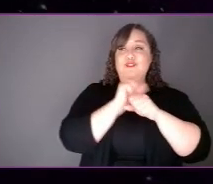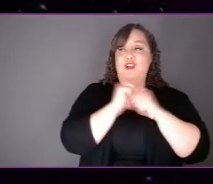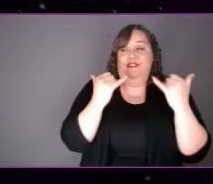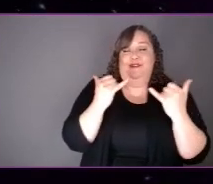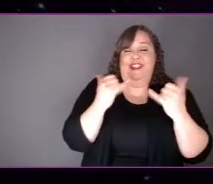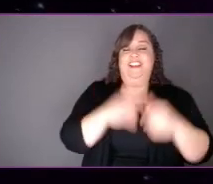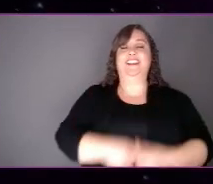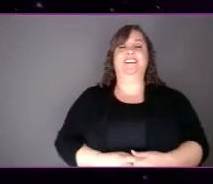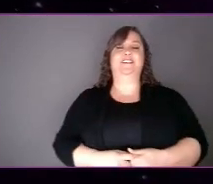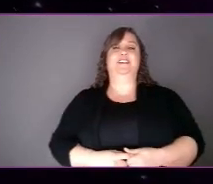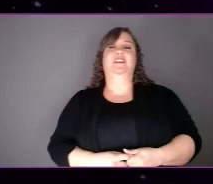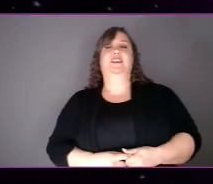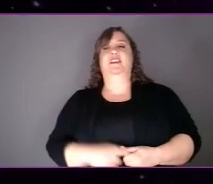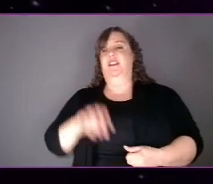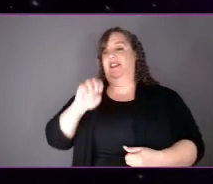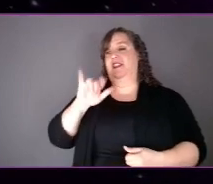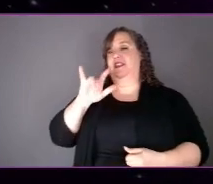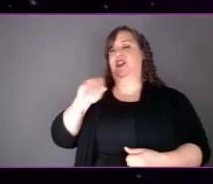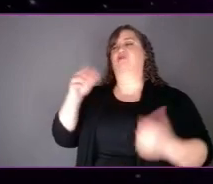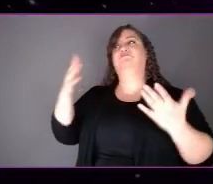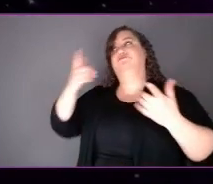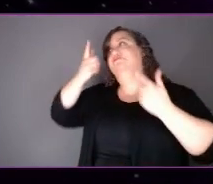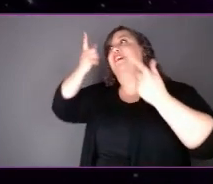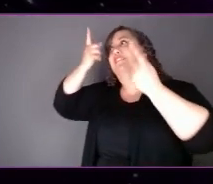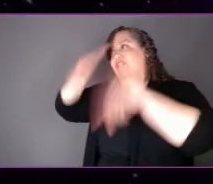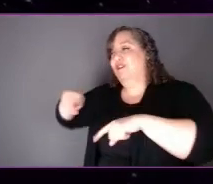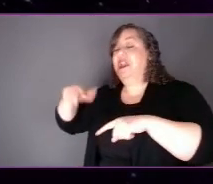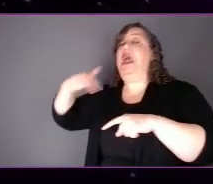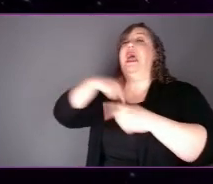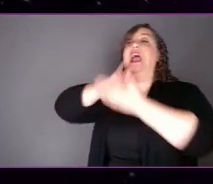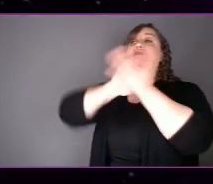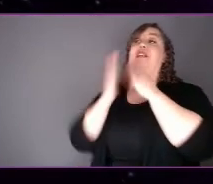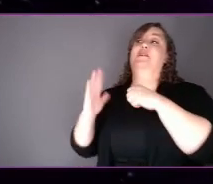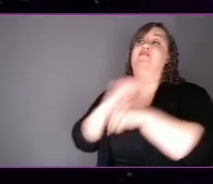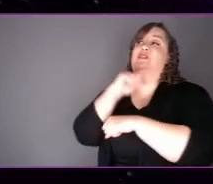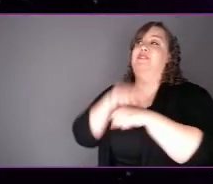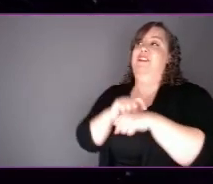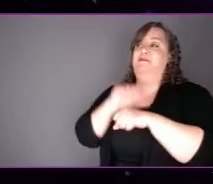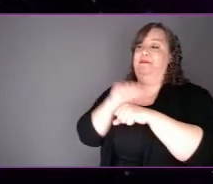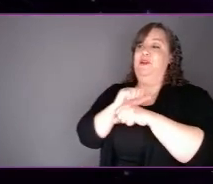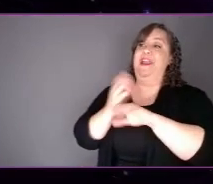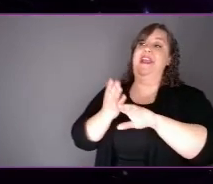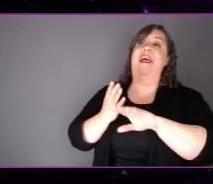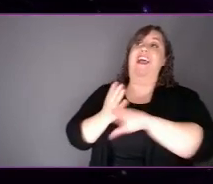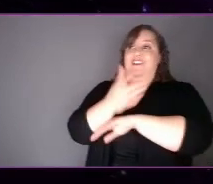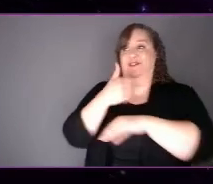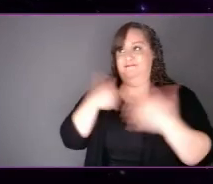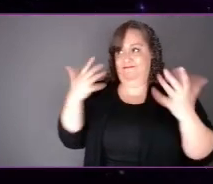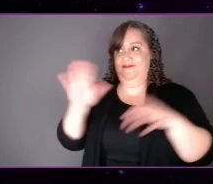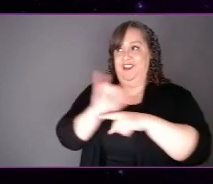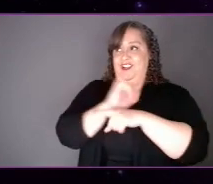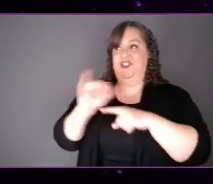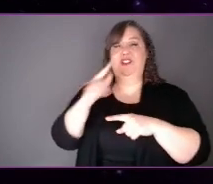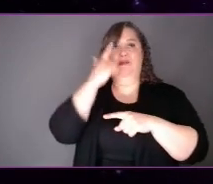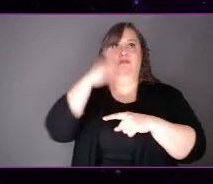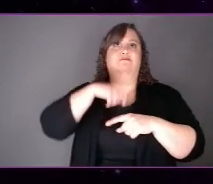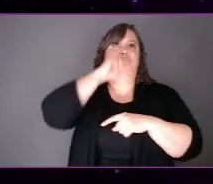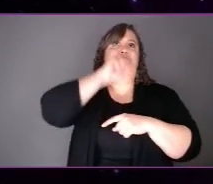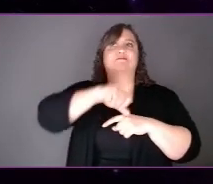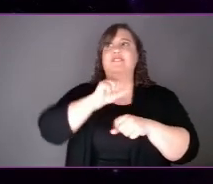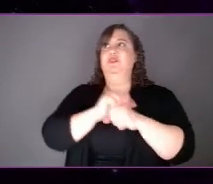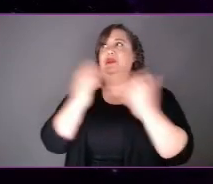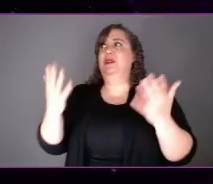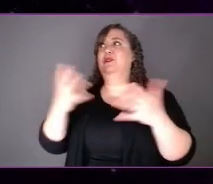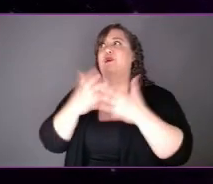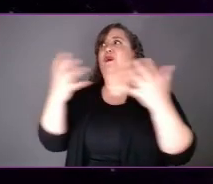Yeah, and I have to agree with everything. You know, I became a full-time employee after being an intern because I loved it that much, right? So we will be right